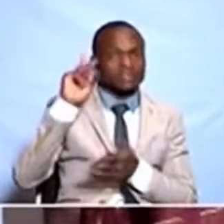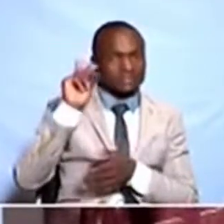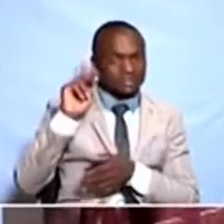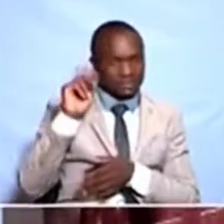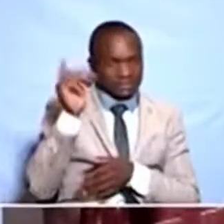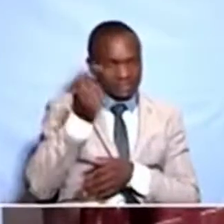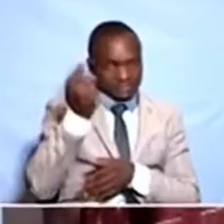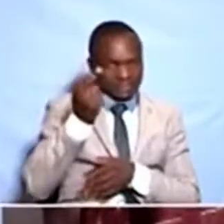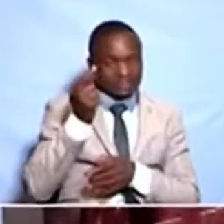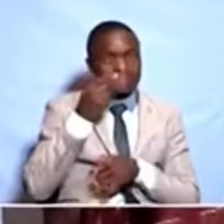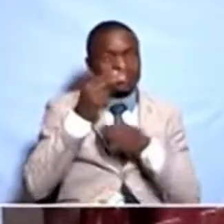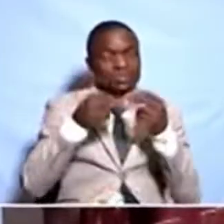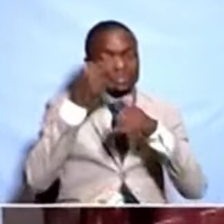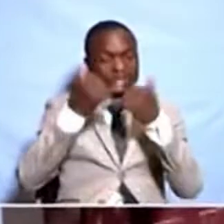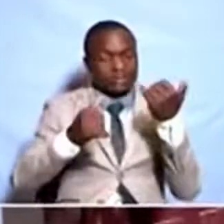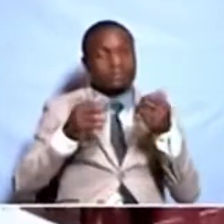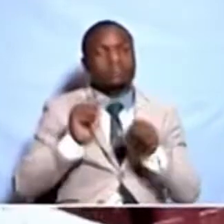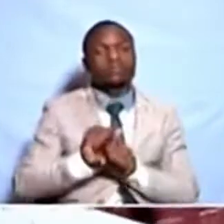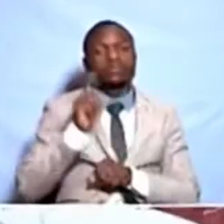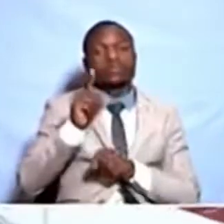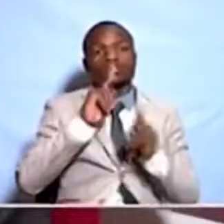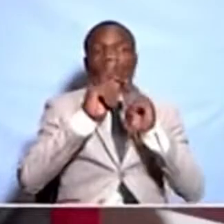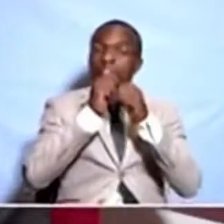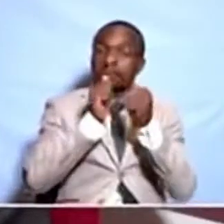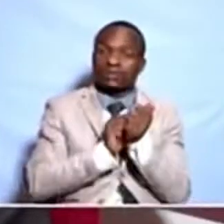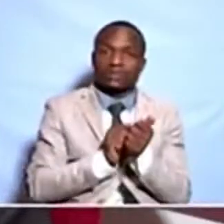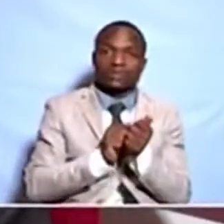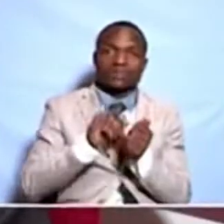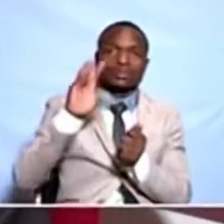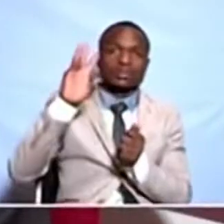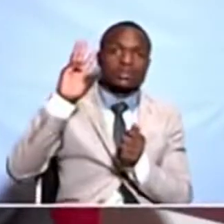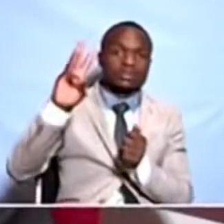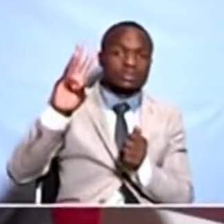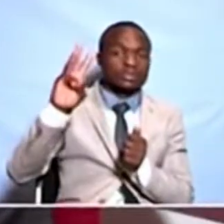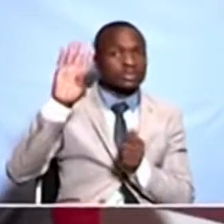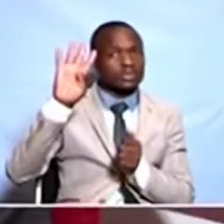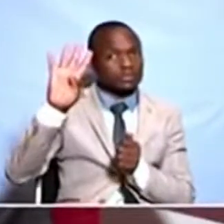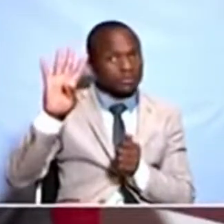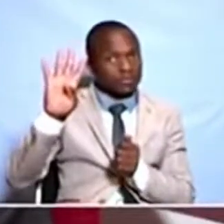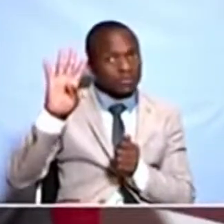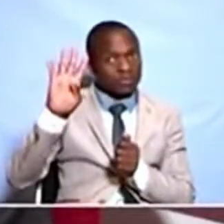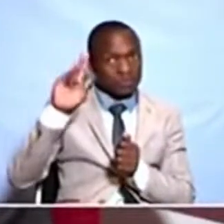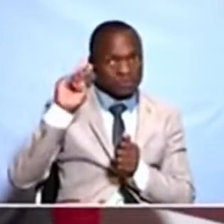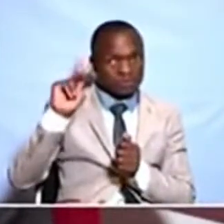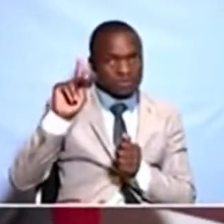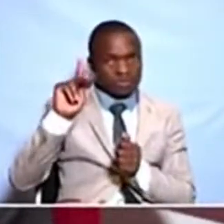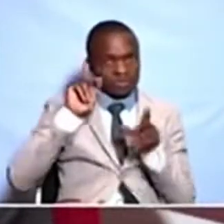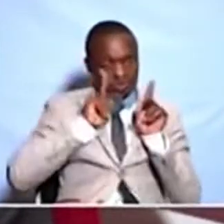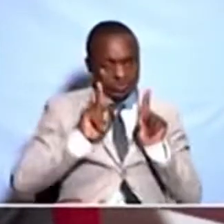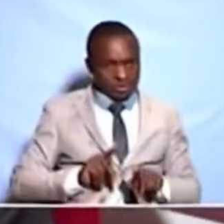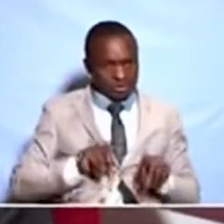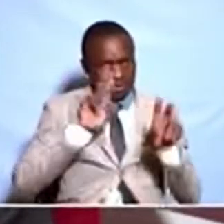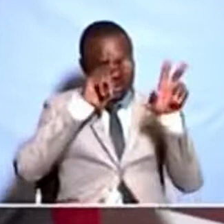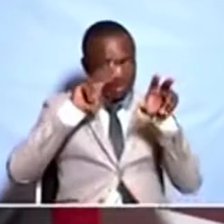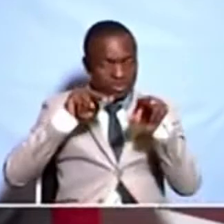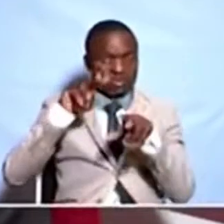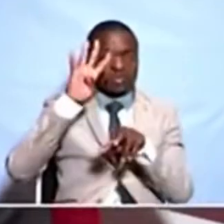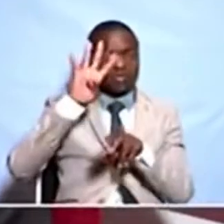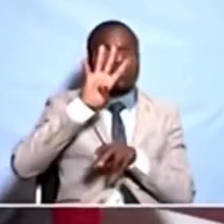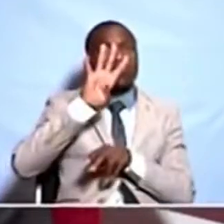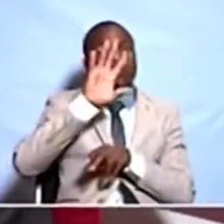the process. So basically, you're talking about 64 kwacha for physical inspection, the